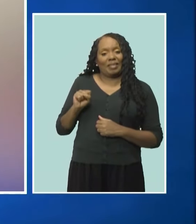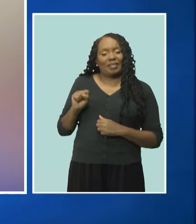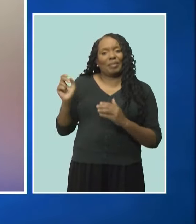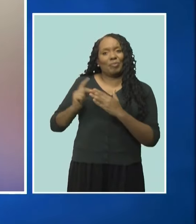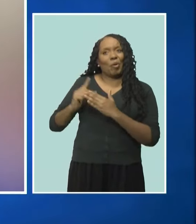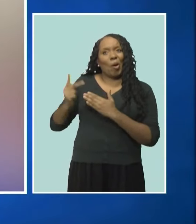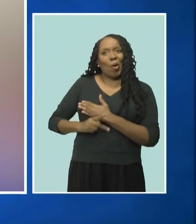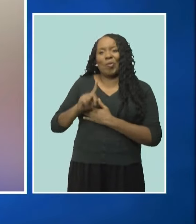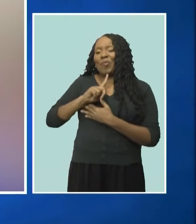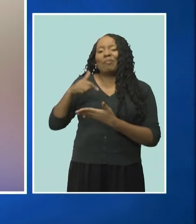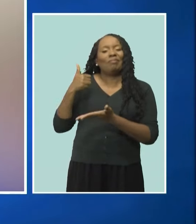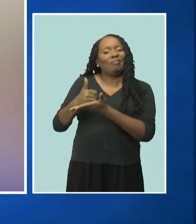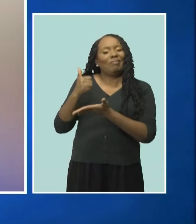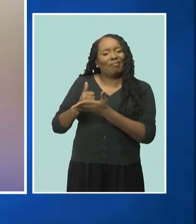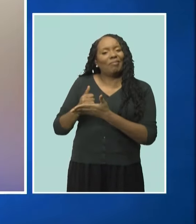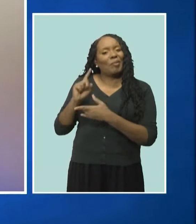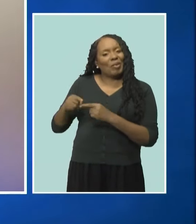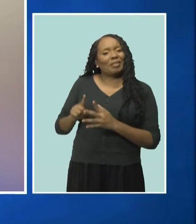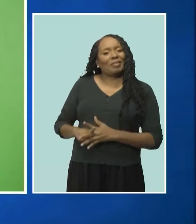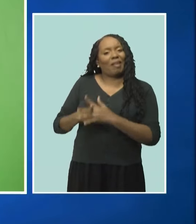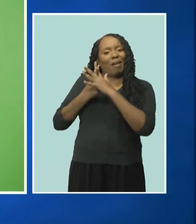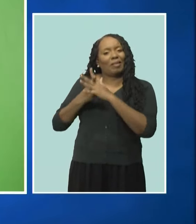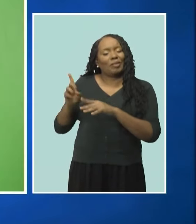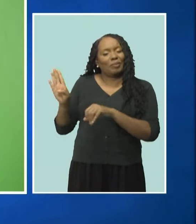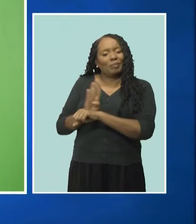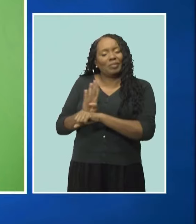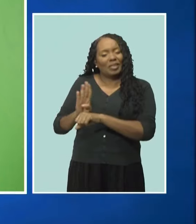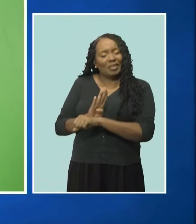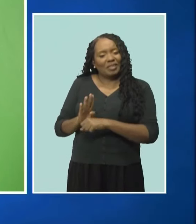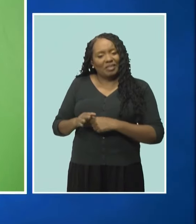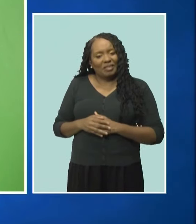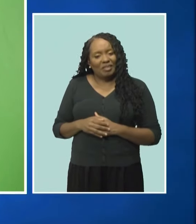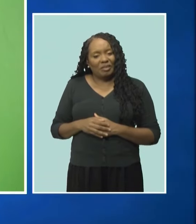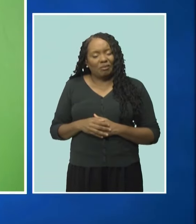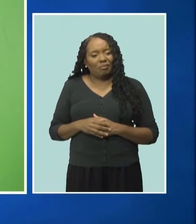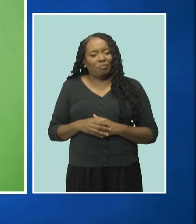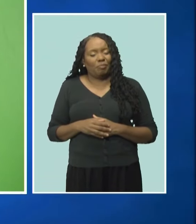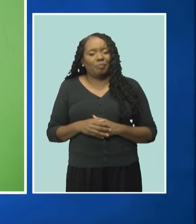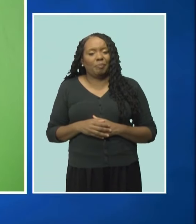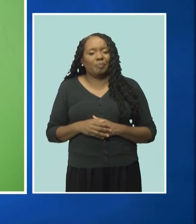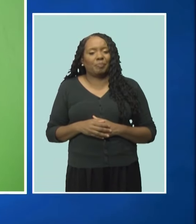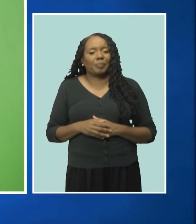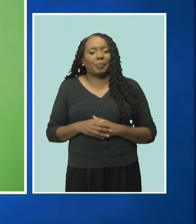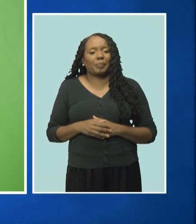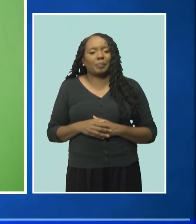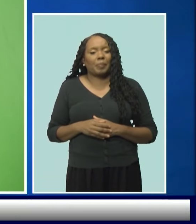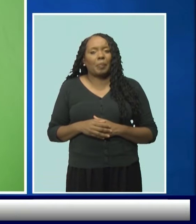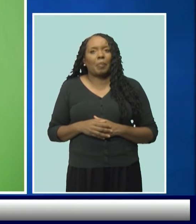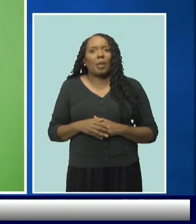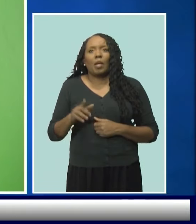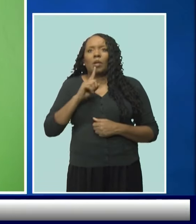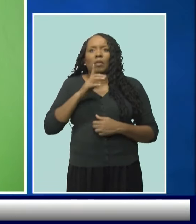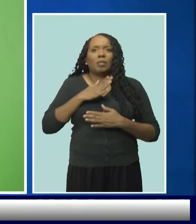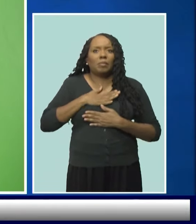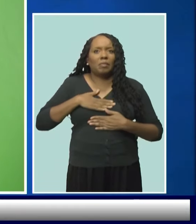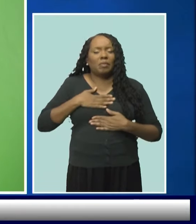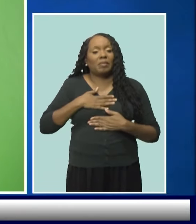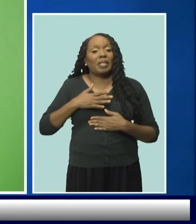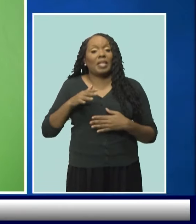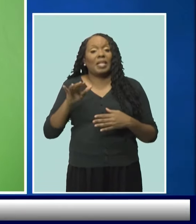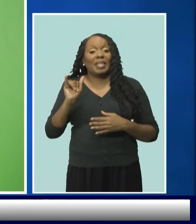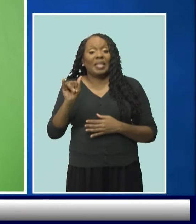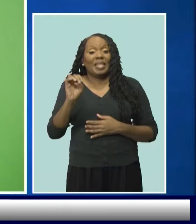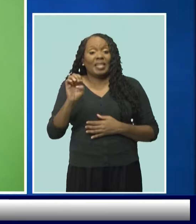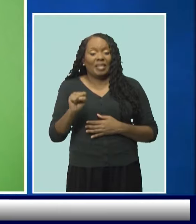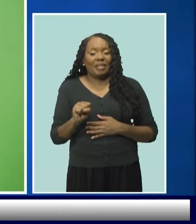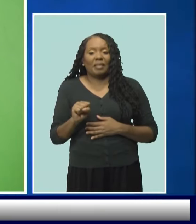was a lifesaver when she started the business. One of the things that I could say that I really, really appreciate Yes for is putting us on